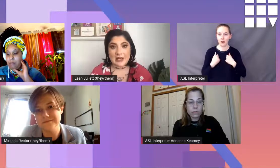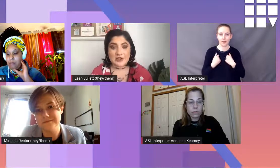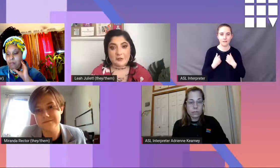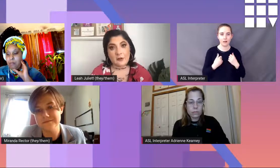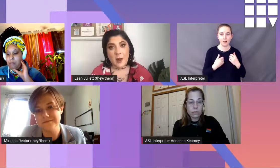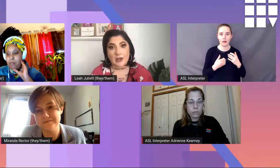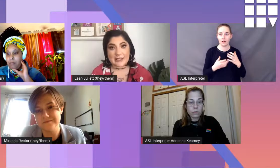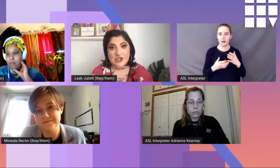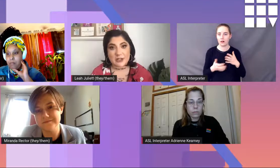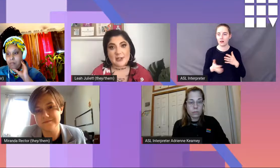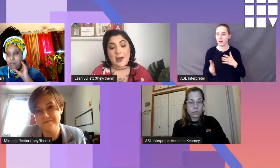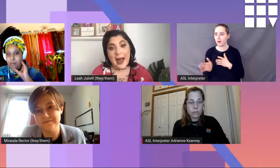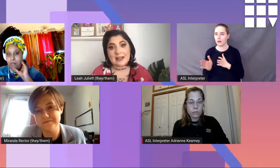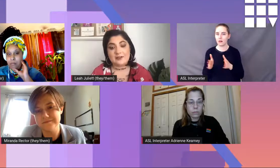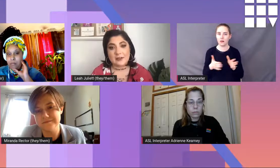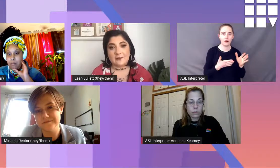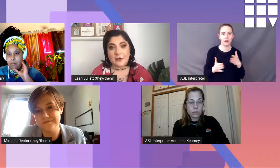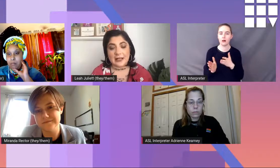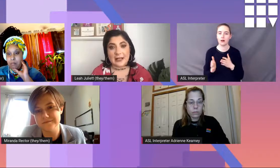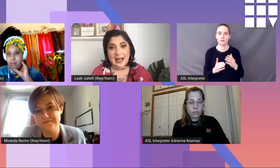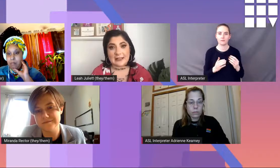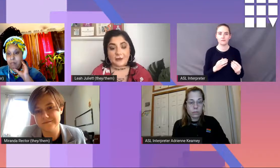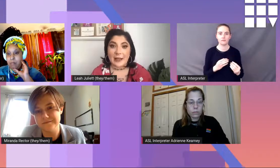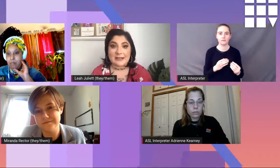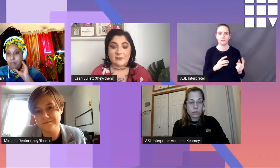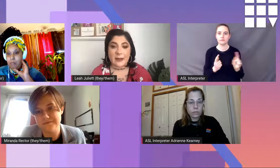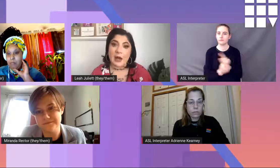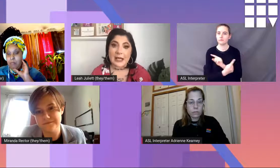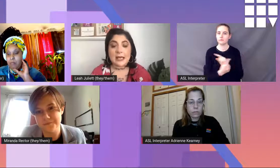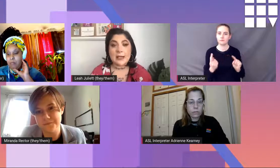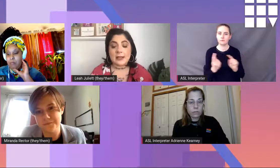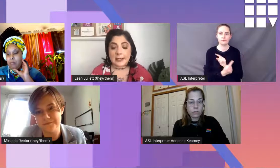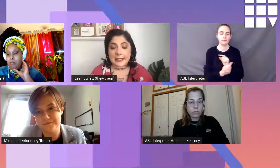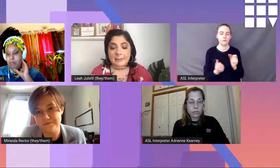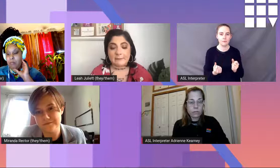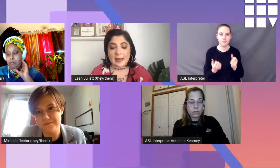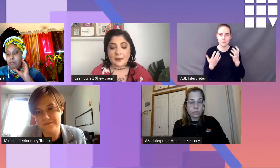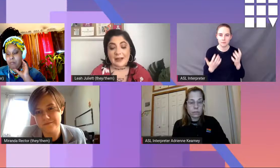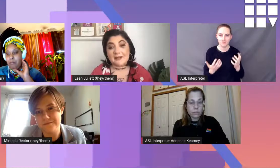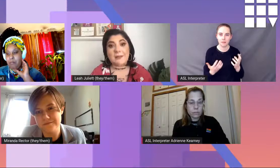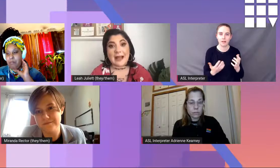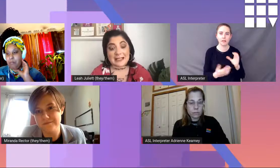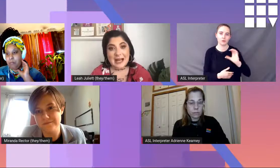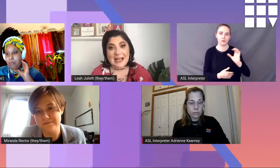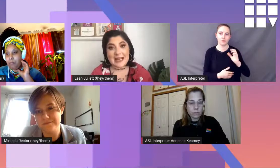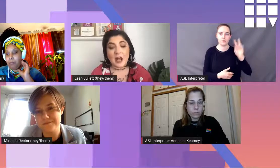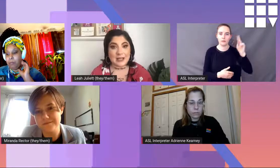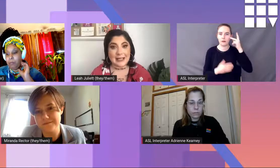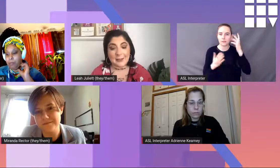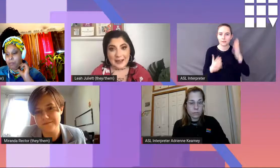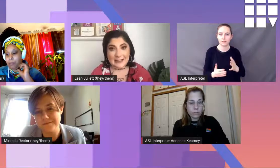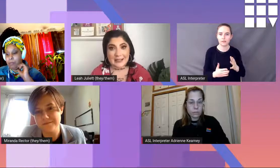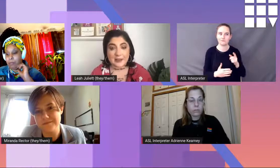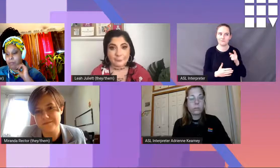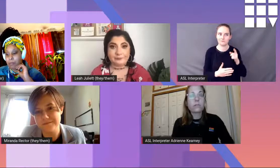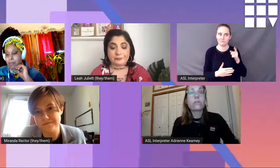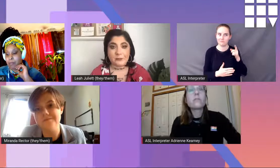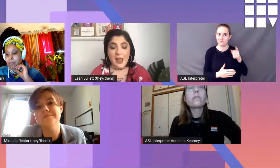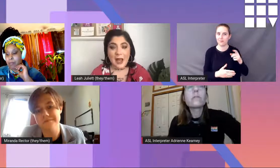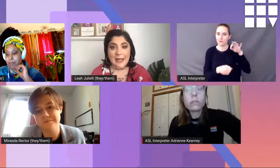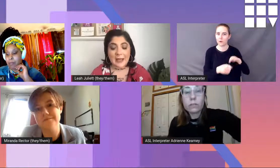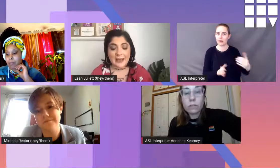many conservative politicians who actively voted against the rights of my body and the rights of my identity on a daily basis.